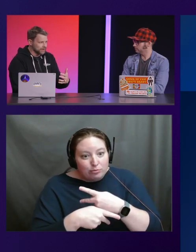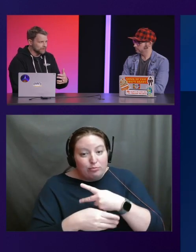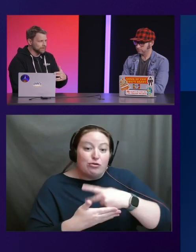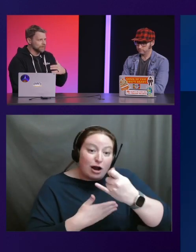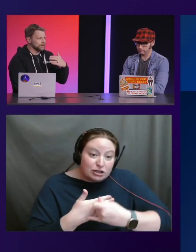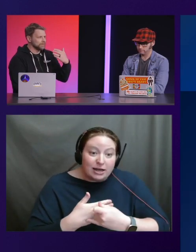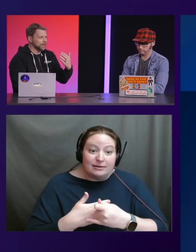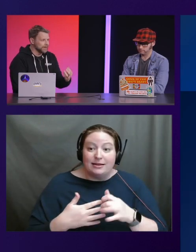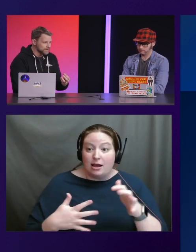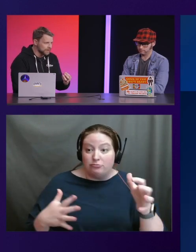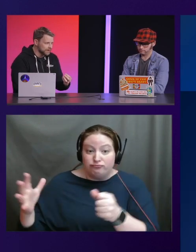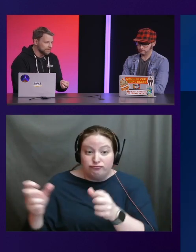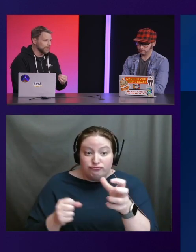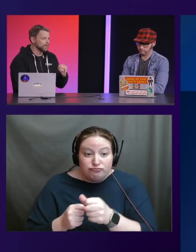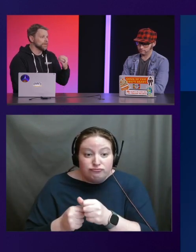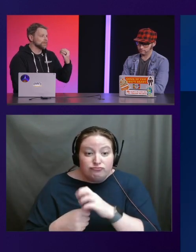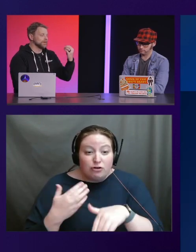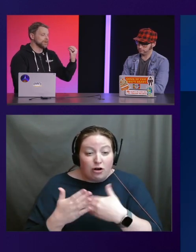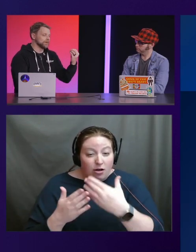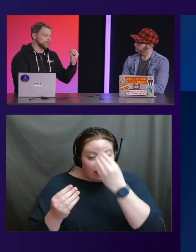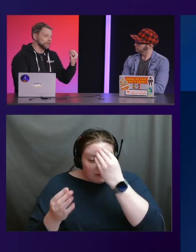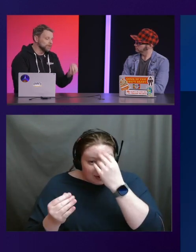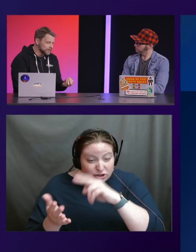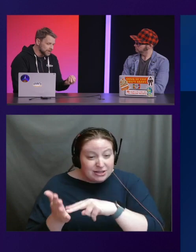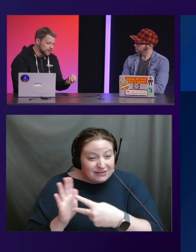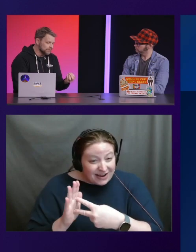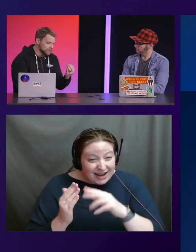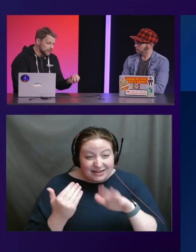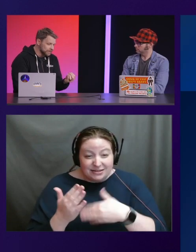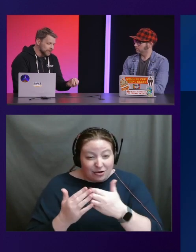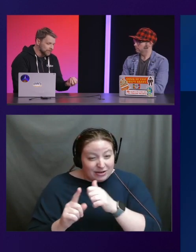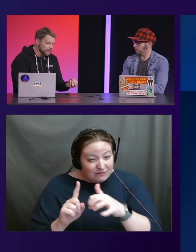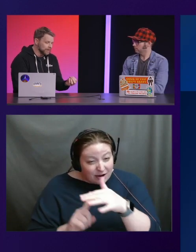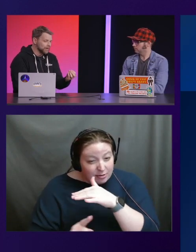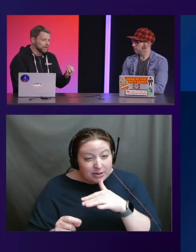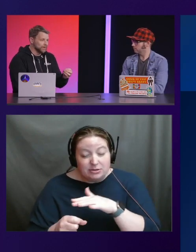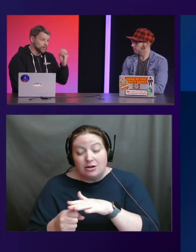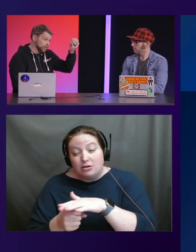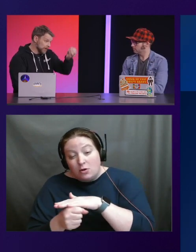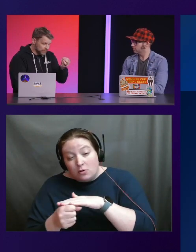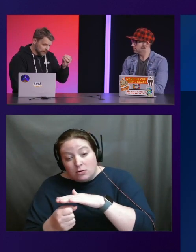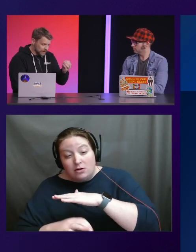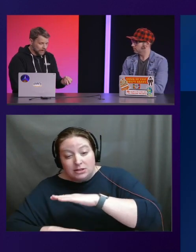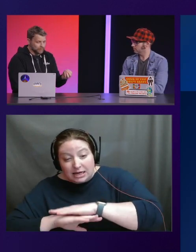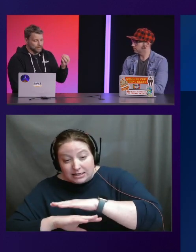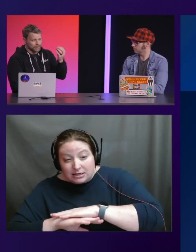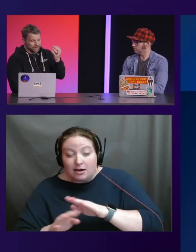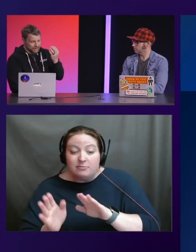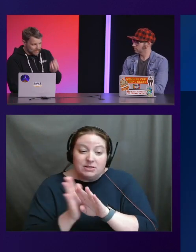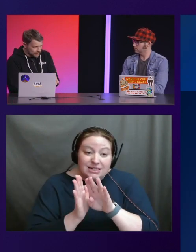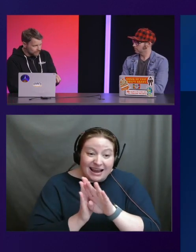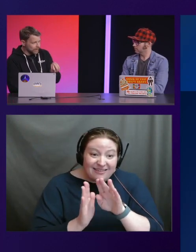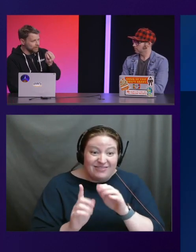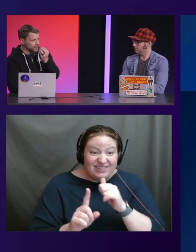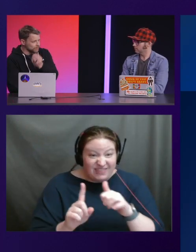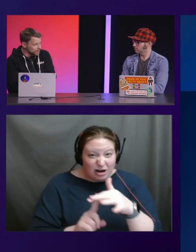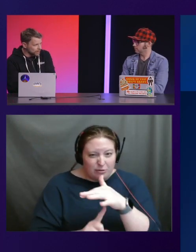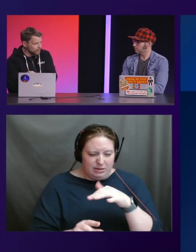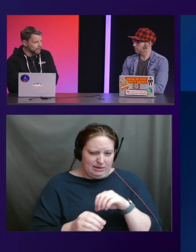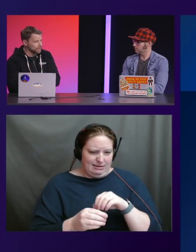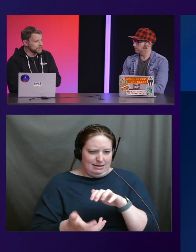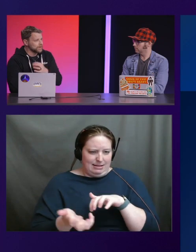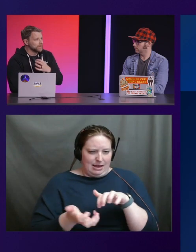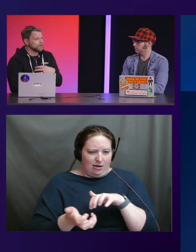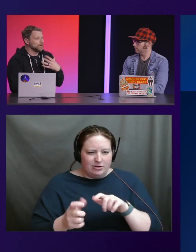information together, that defines all the environments, whether it's your local desktop dev environment, which we've now put in the cloud, or your testing environment, your